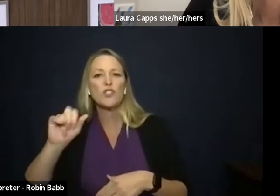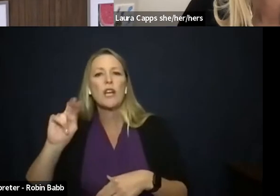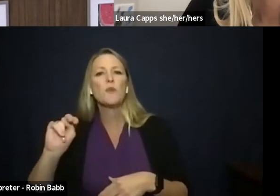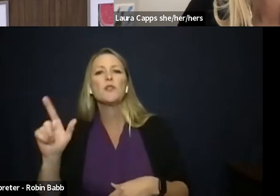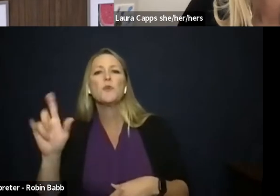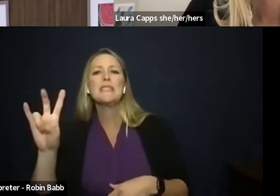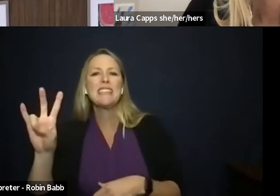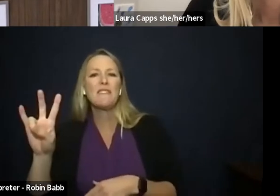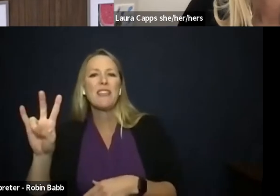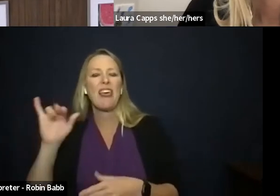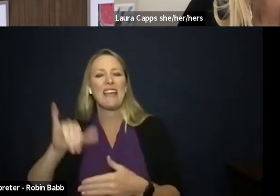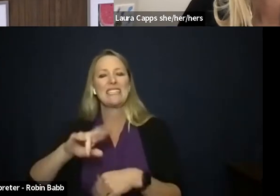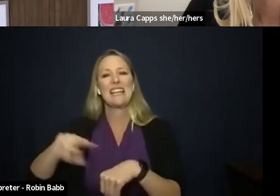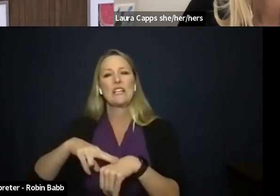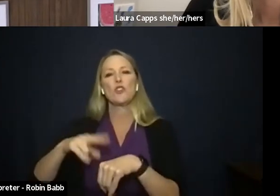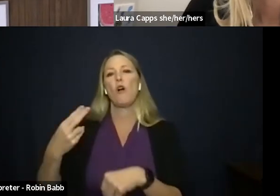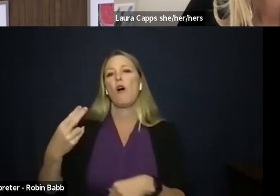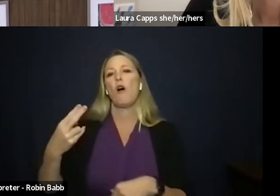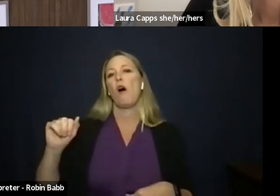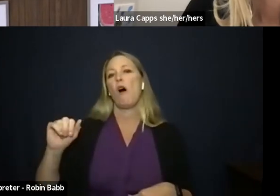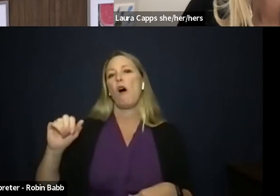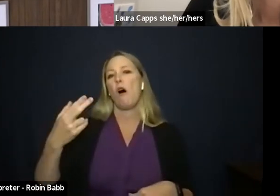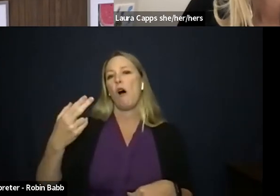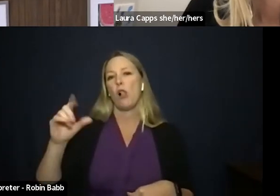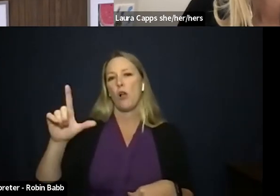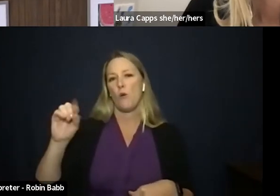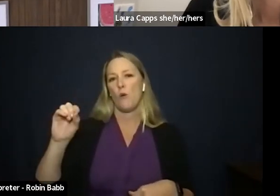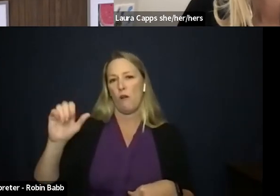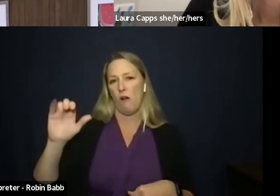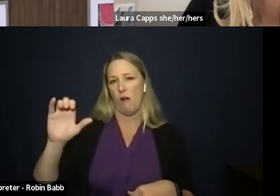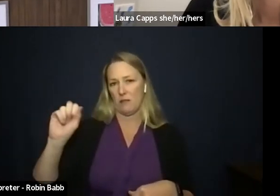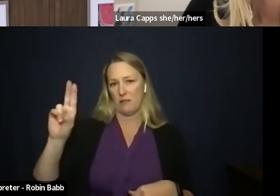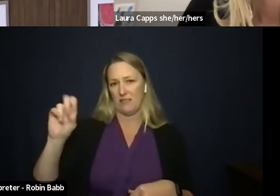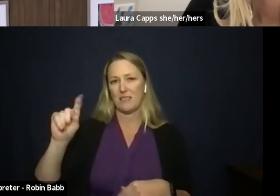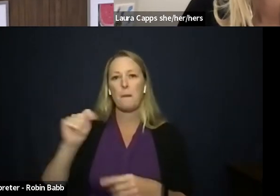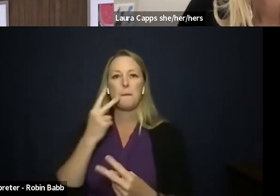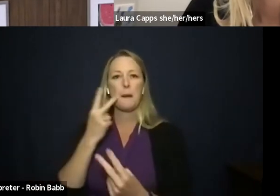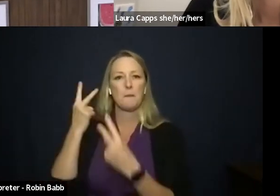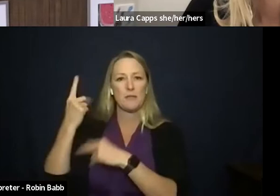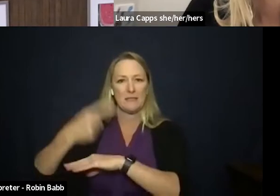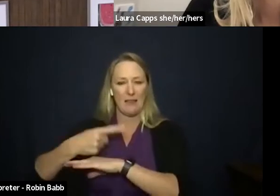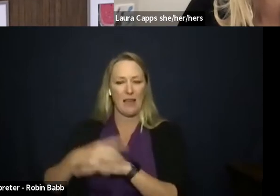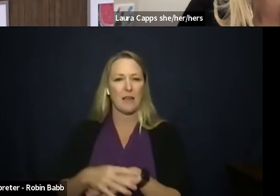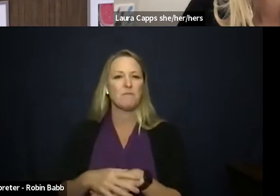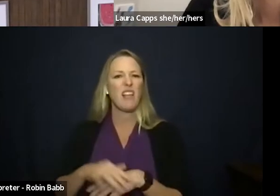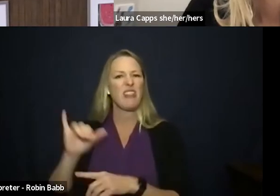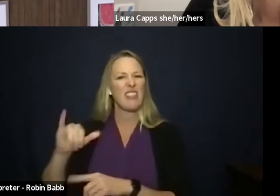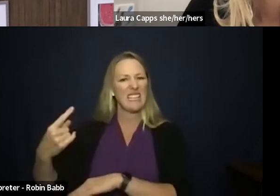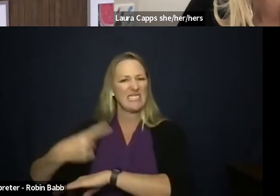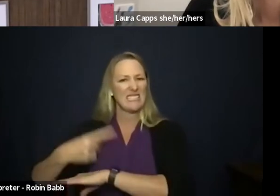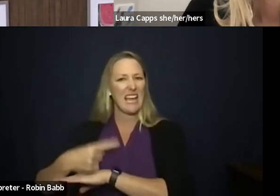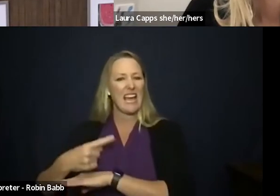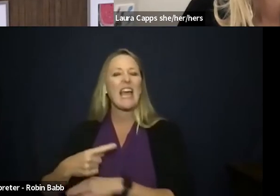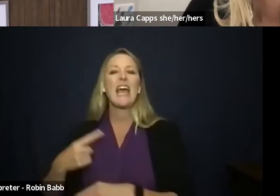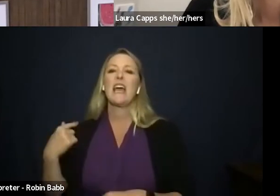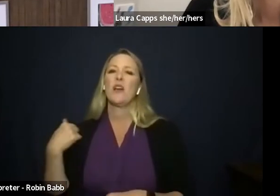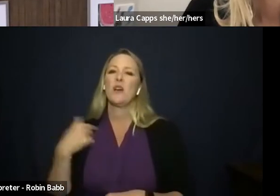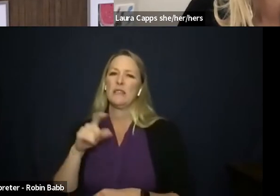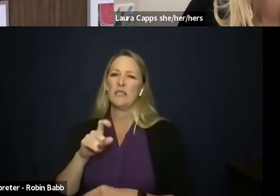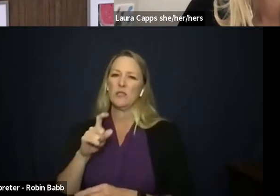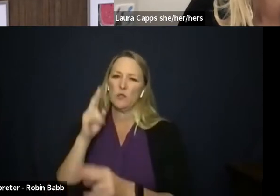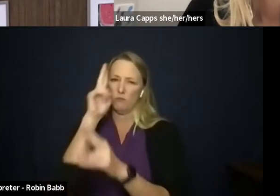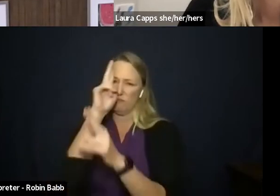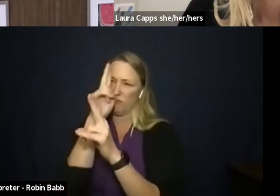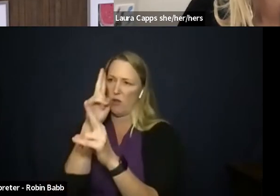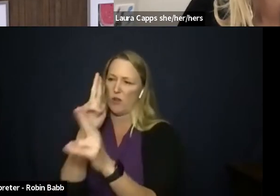holocaust remembrance day and on this day the united nation urges all of us to honor the six million jewish victims of